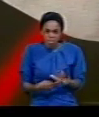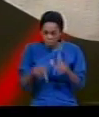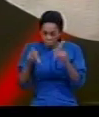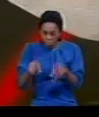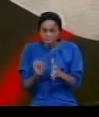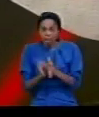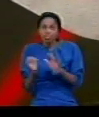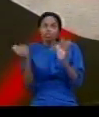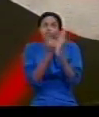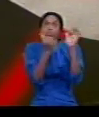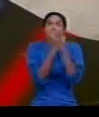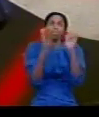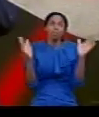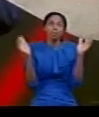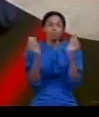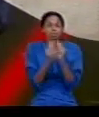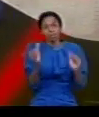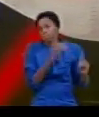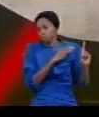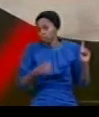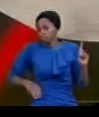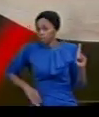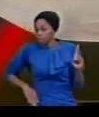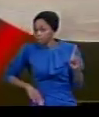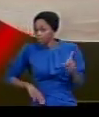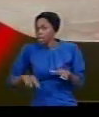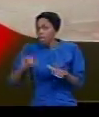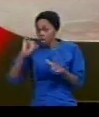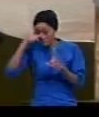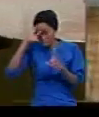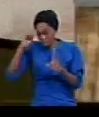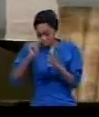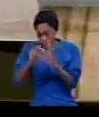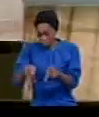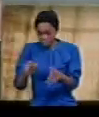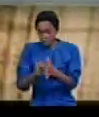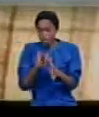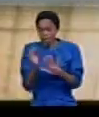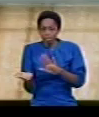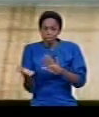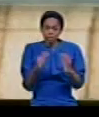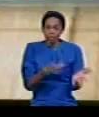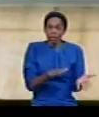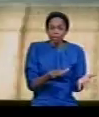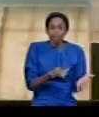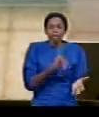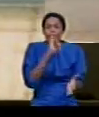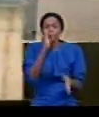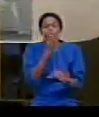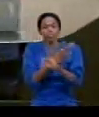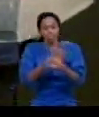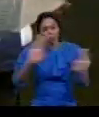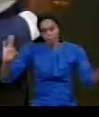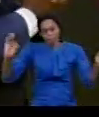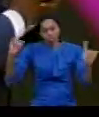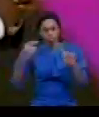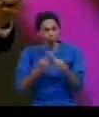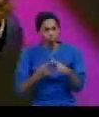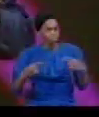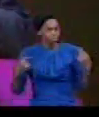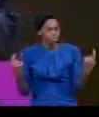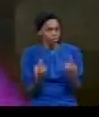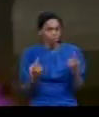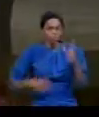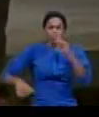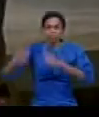Christ, dead with Christ, he that is dead is freed from sin. I am